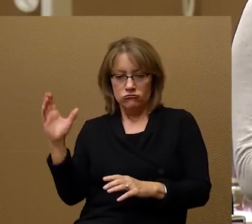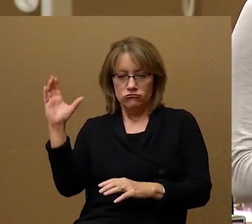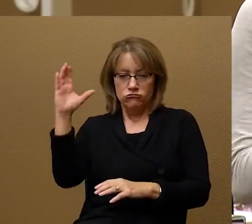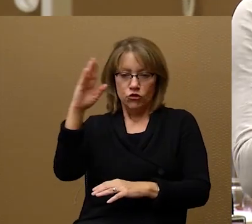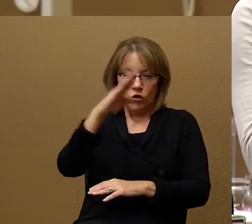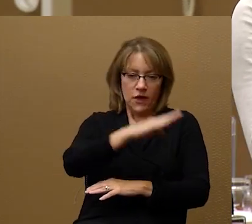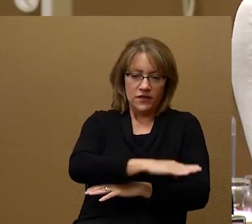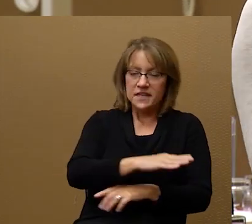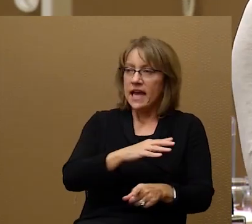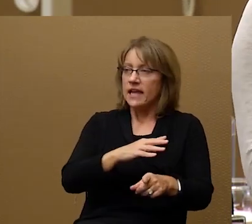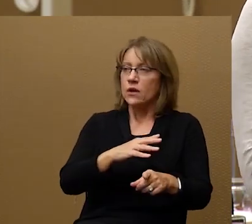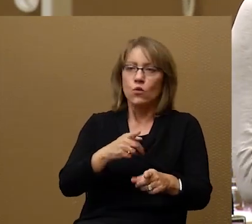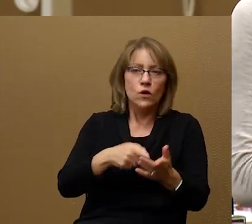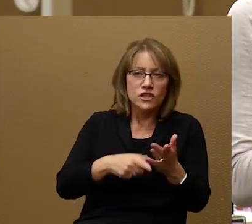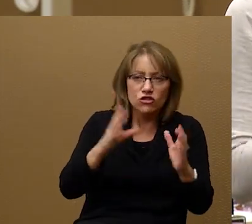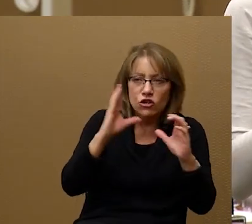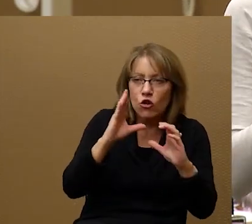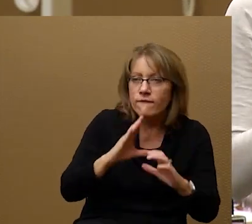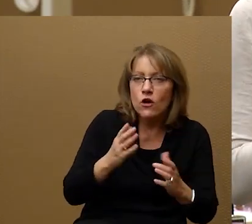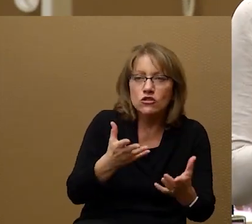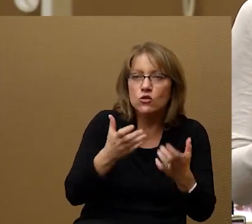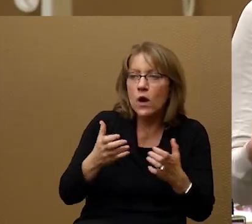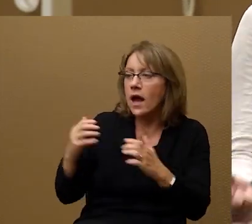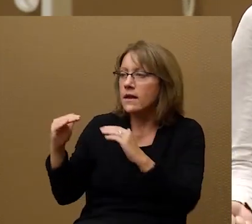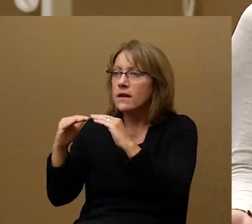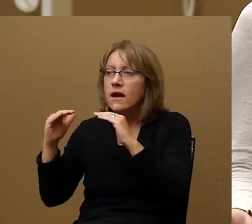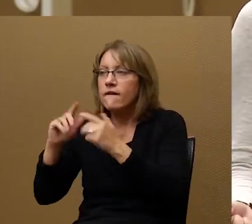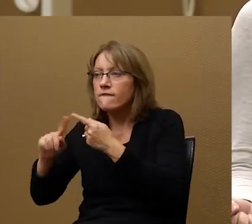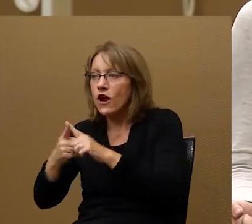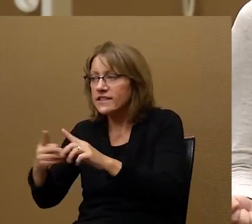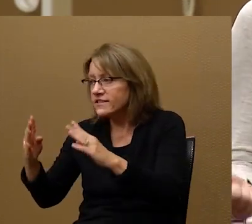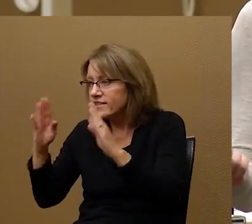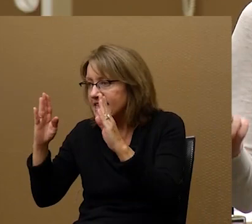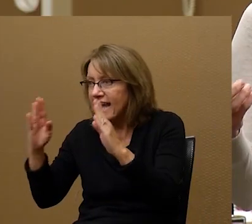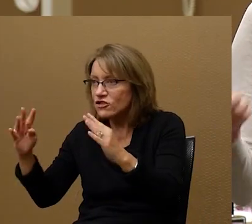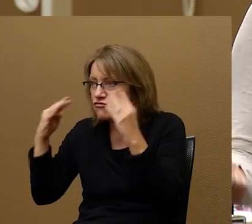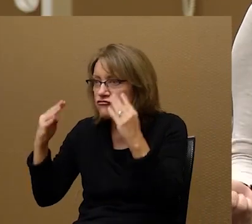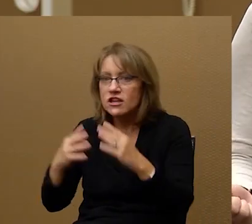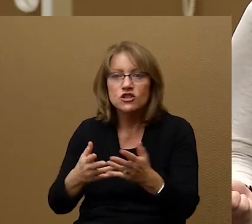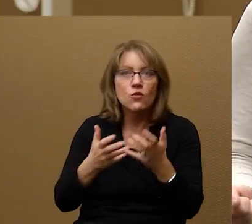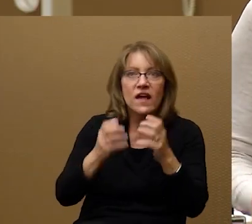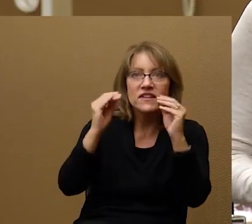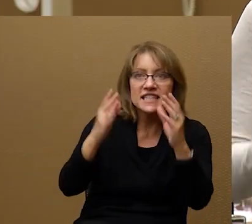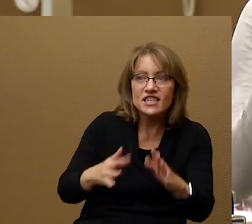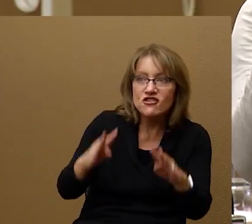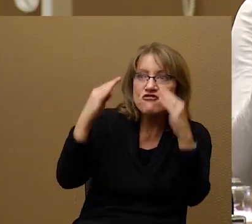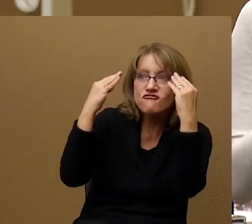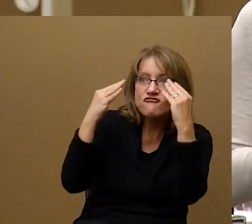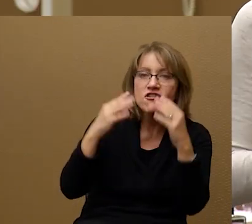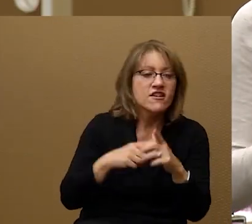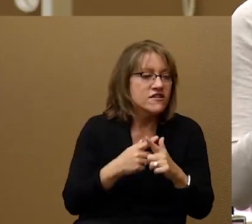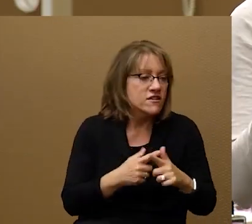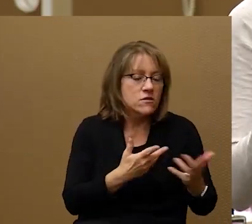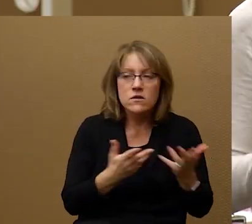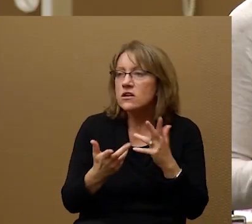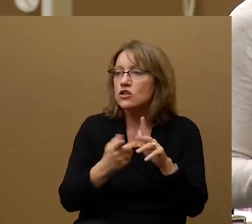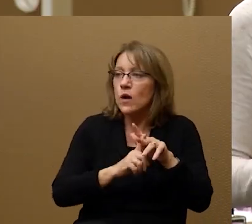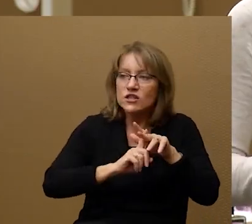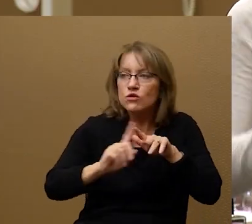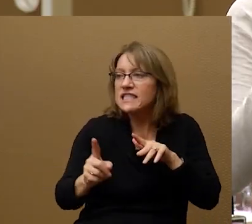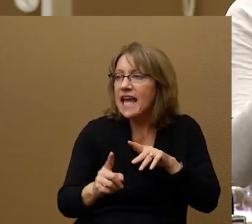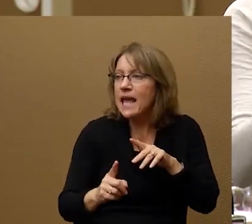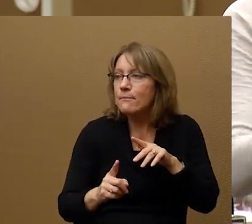pure attention? Does she seek teacher's attention? Does she seek something tangible? Is she seeking escape? It might not be clear